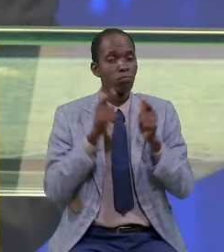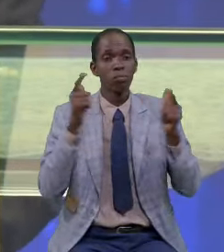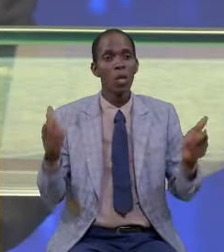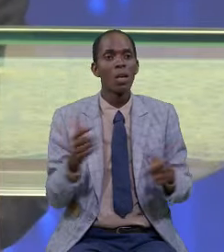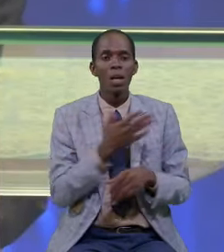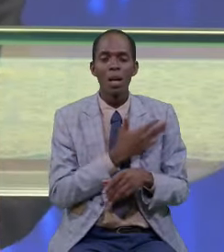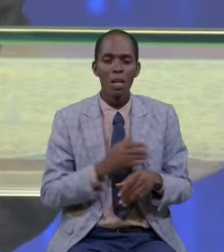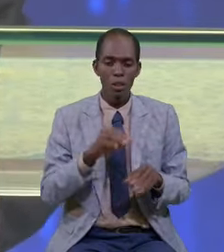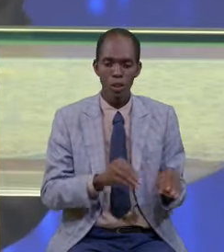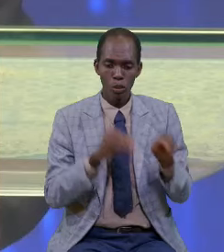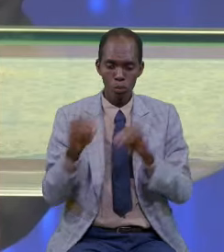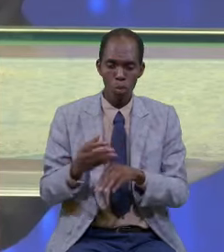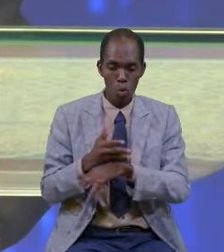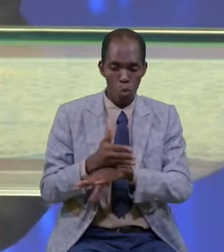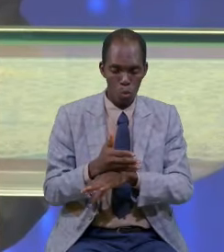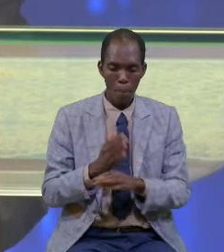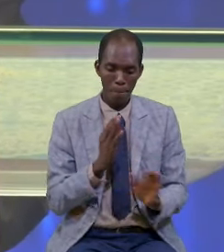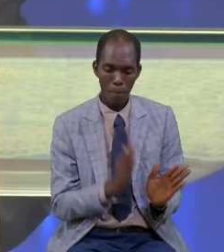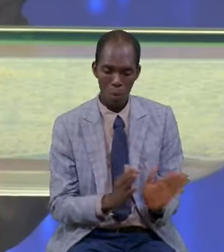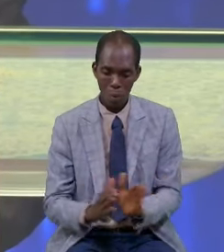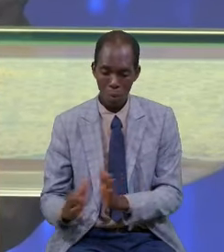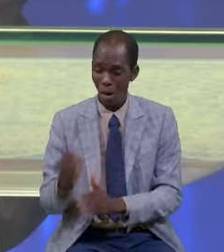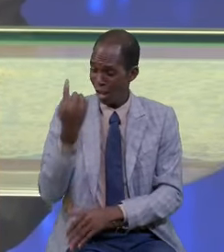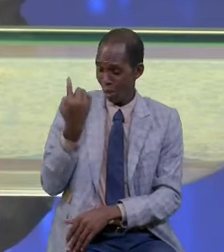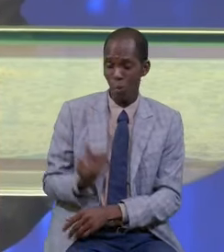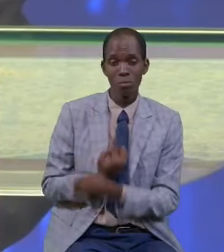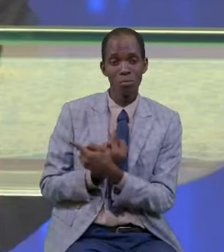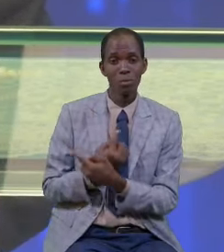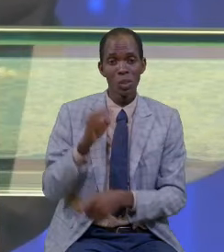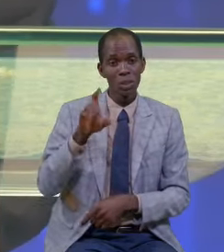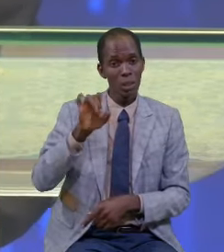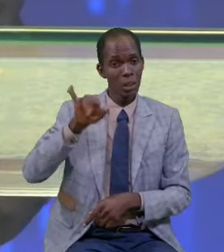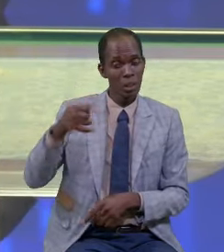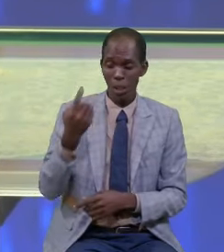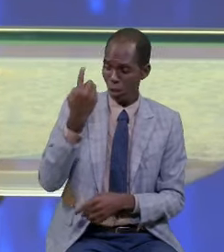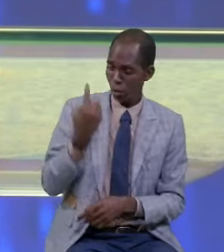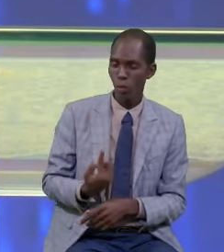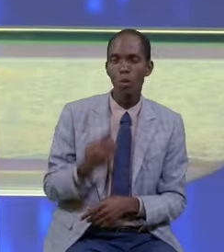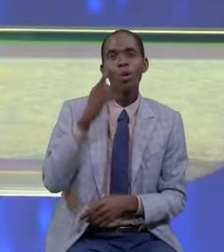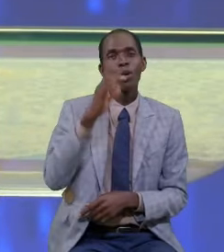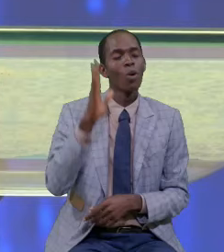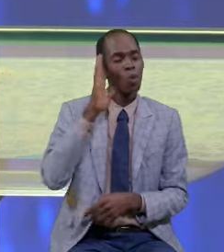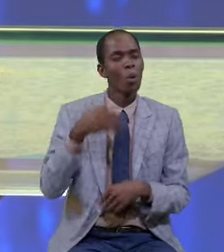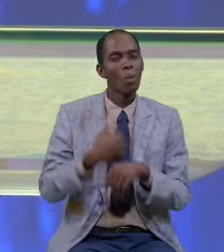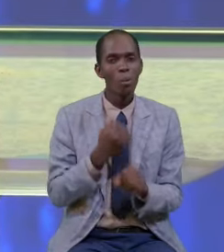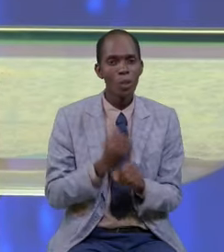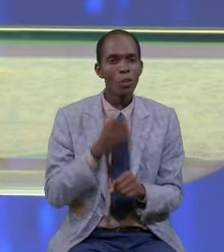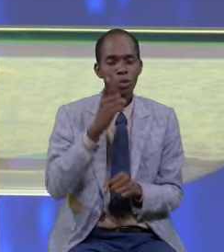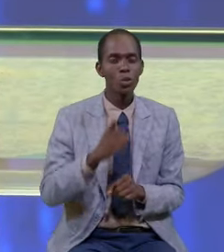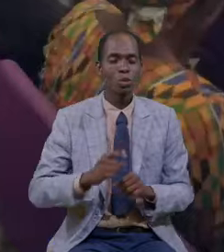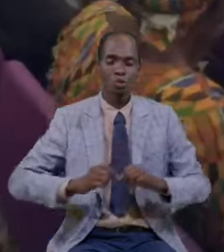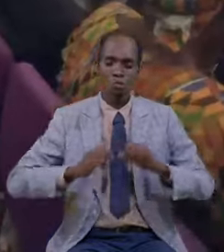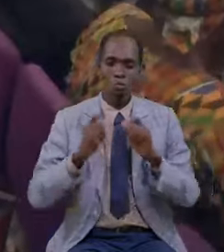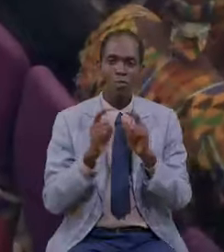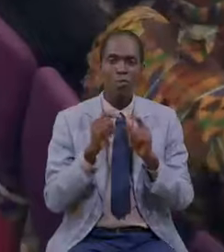put the wood in order, all alone by himself, all alone by himself. God will make you a reformer. God will make you